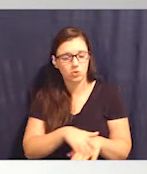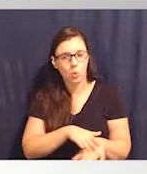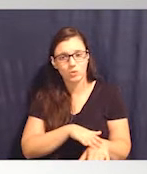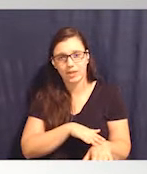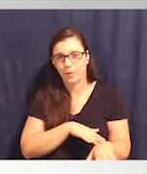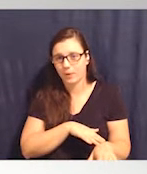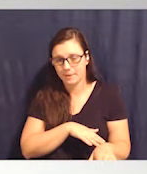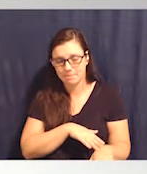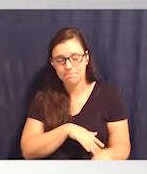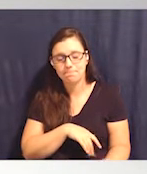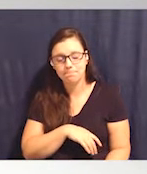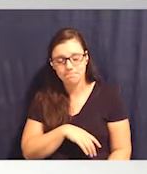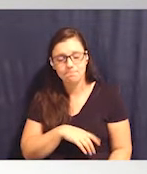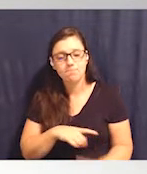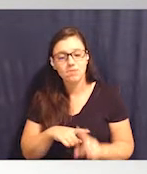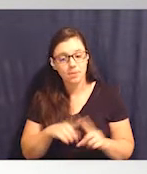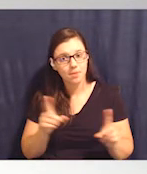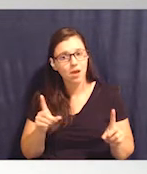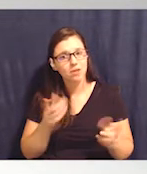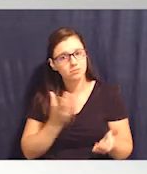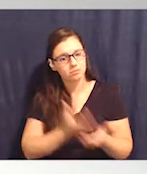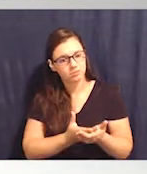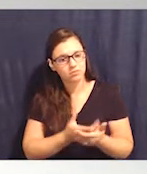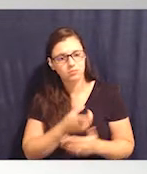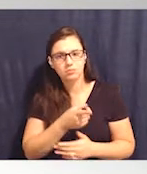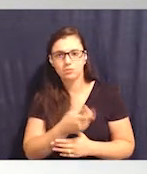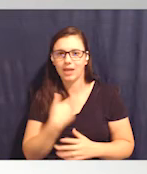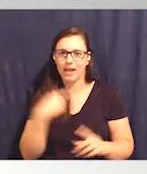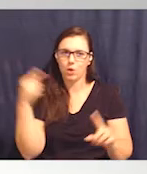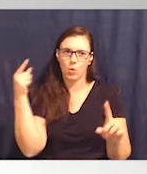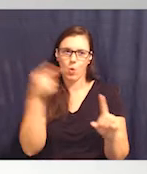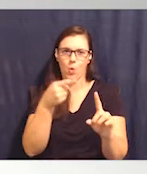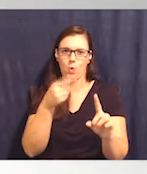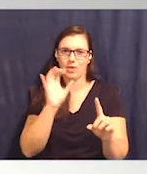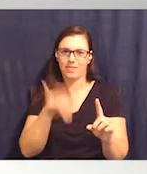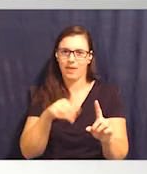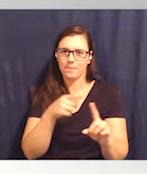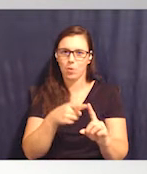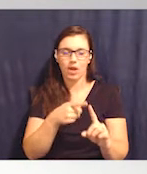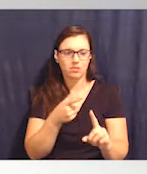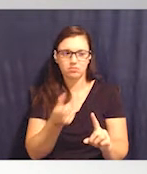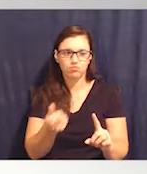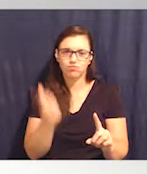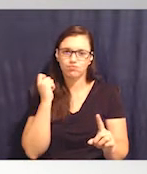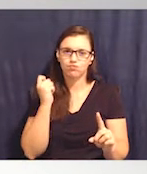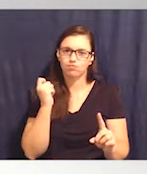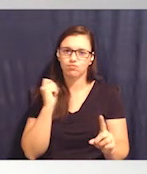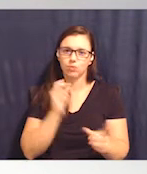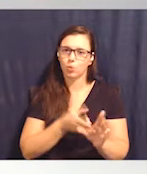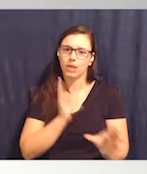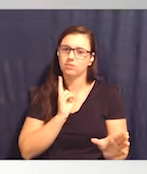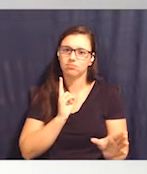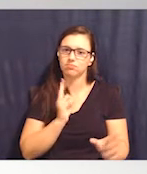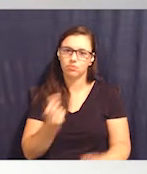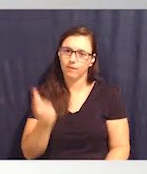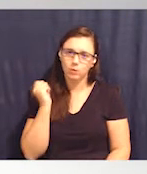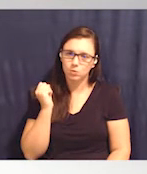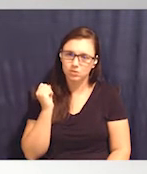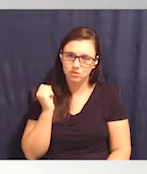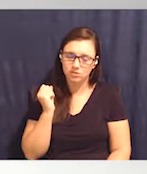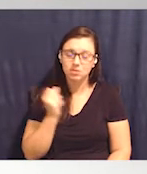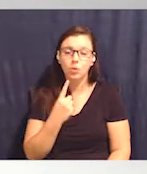is, he had a goal at that point, and he was not going to quit. One of the things that helped him immensely, we ran